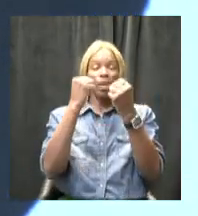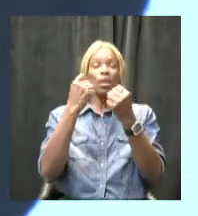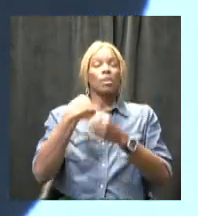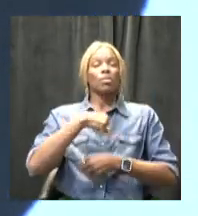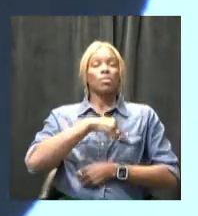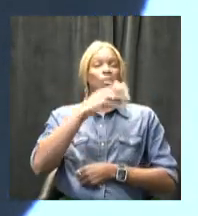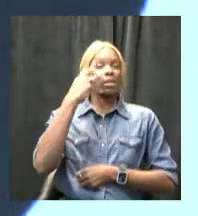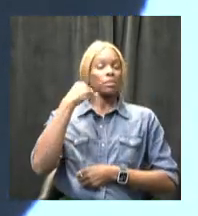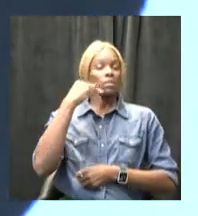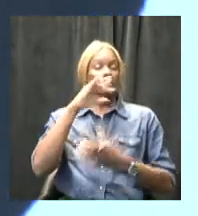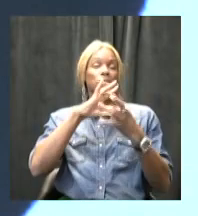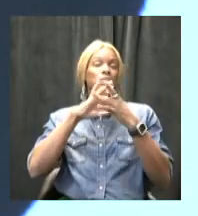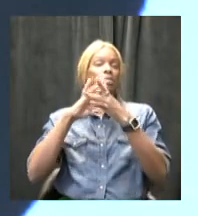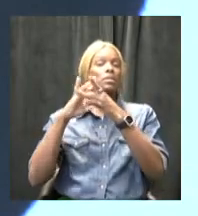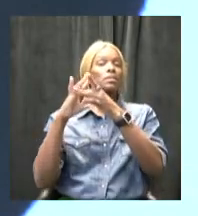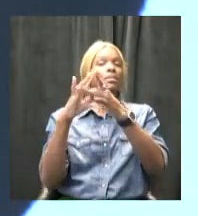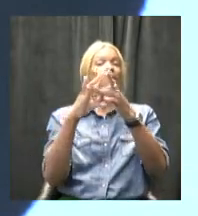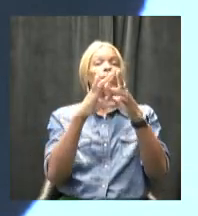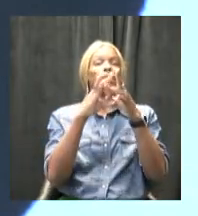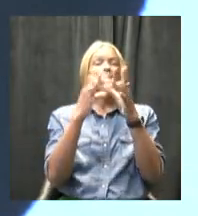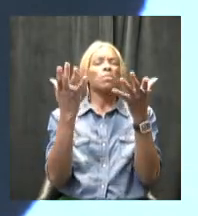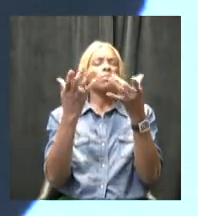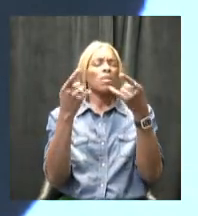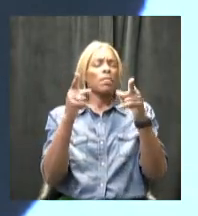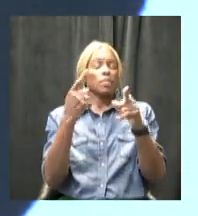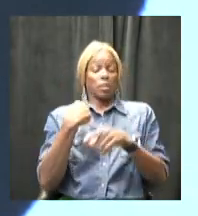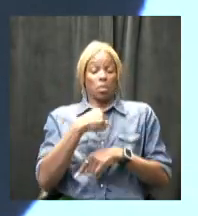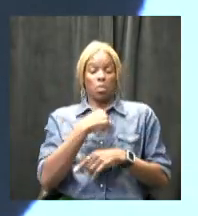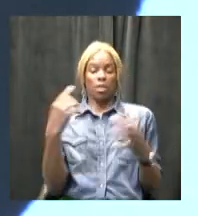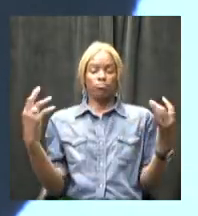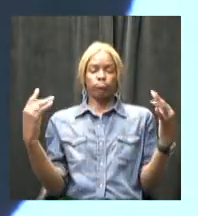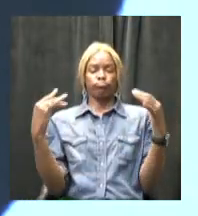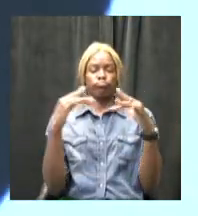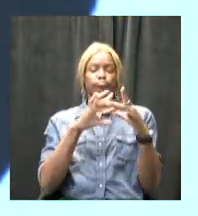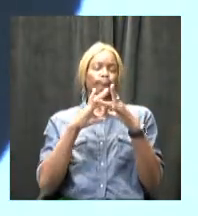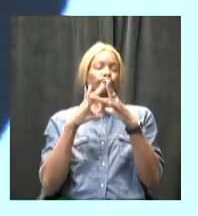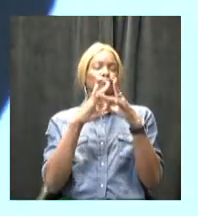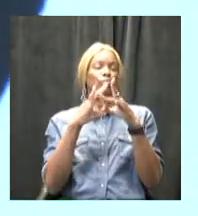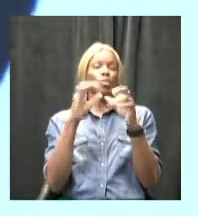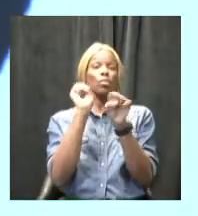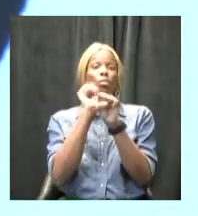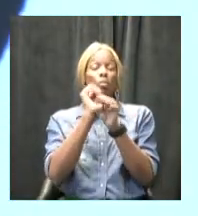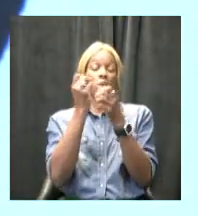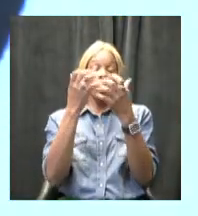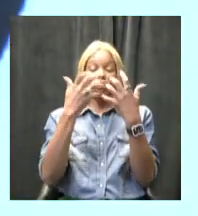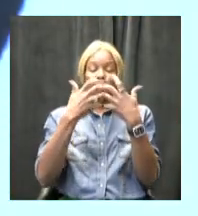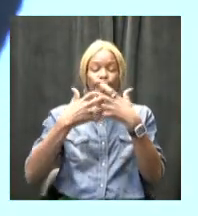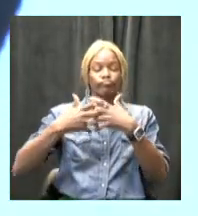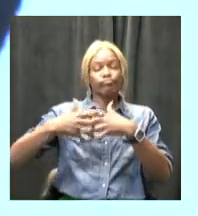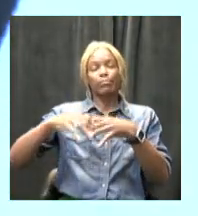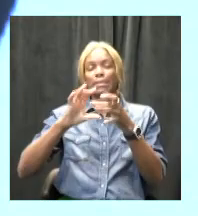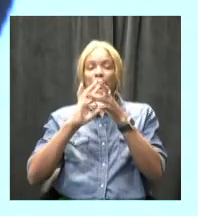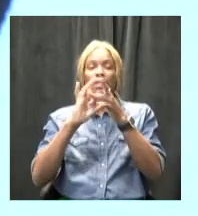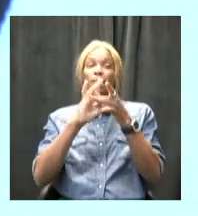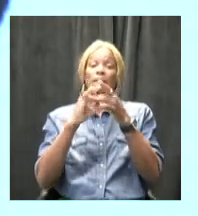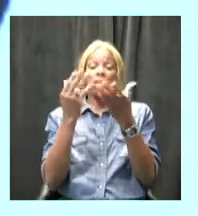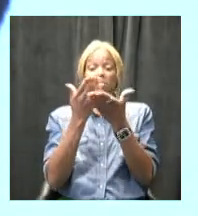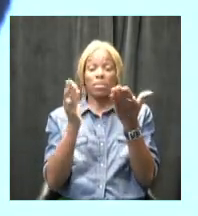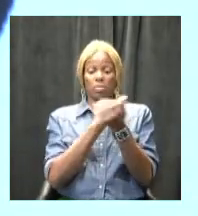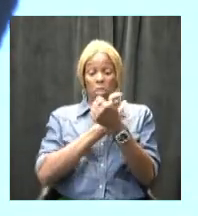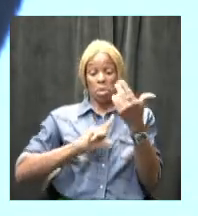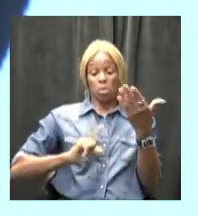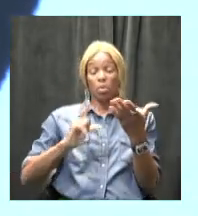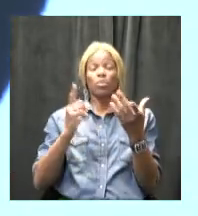in unity. What happens when we come together and we work together? The things that the Lord wants to do in